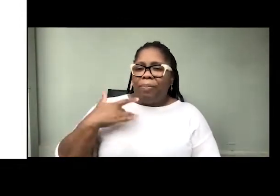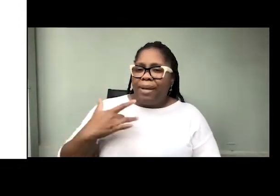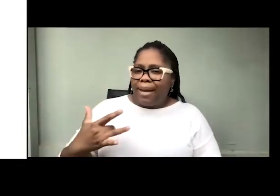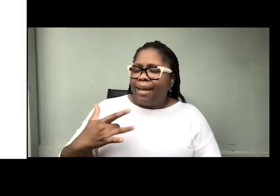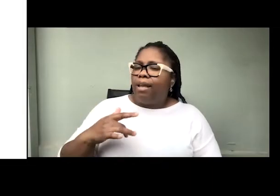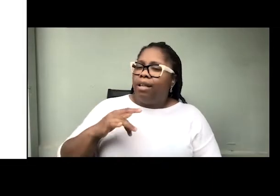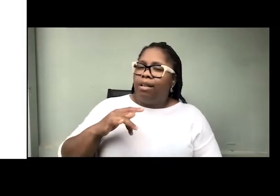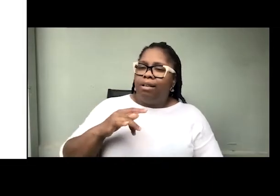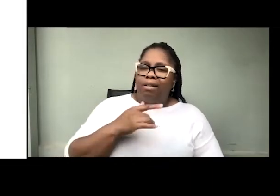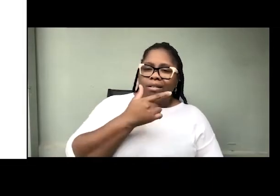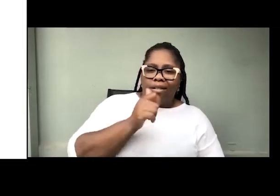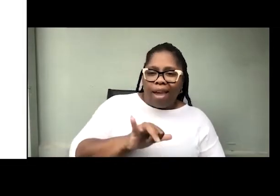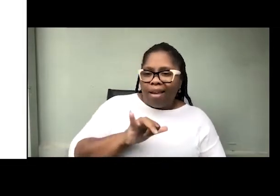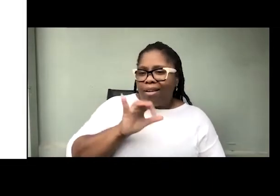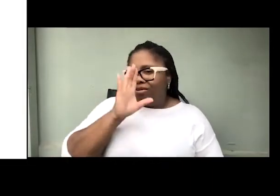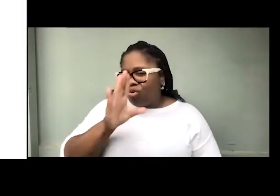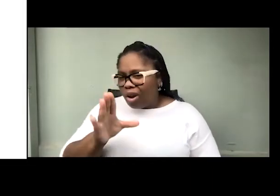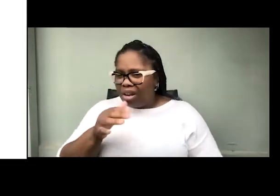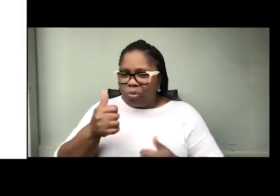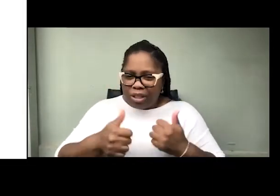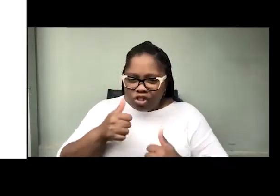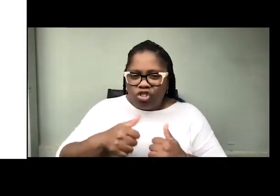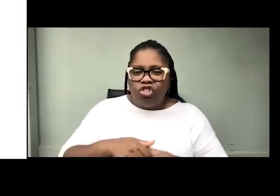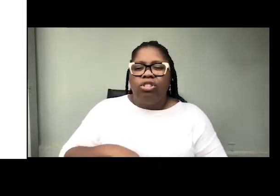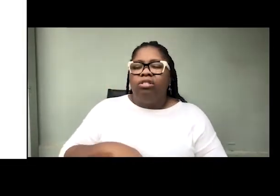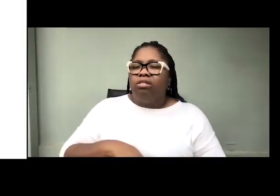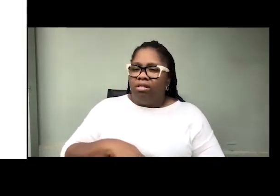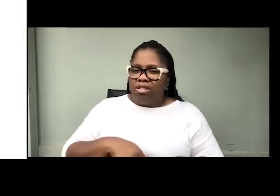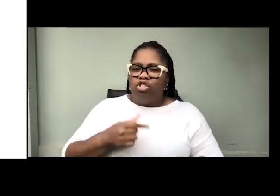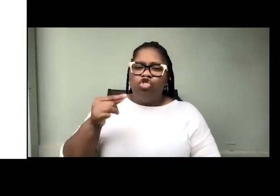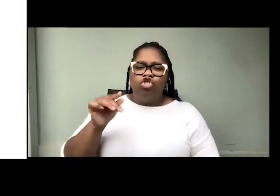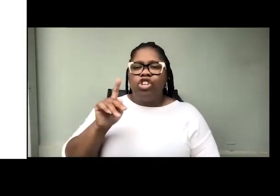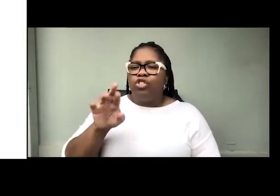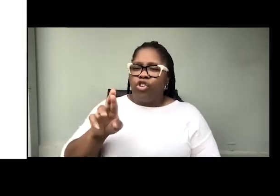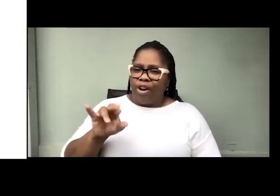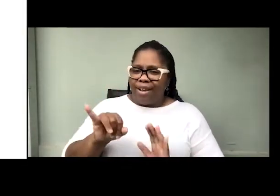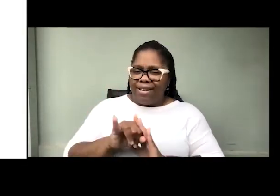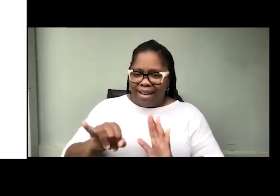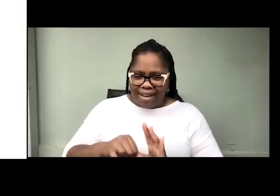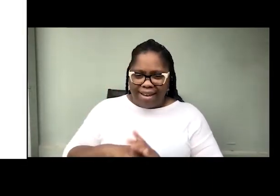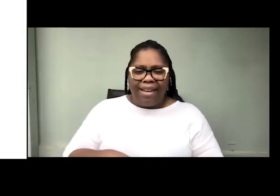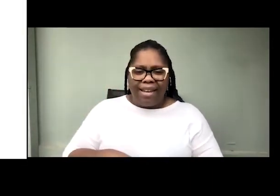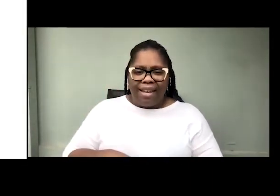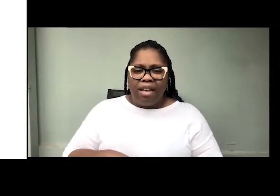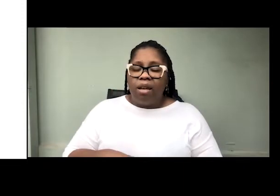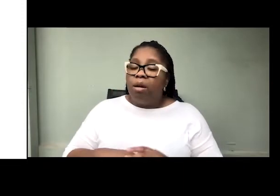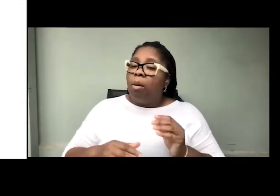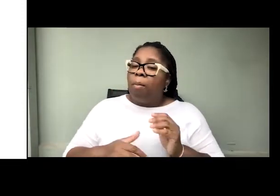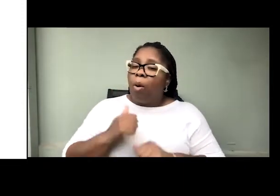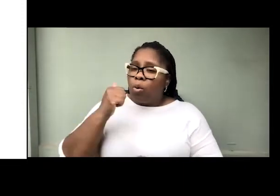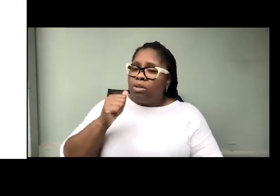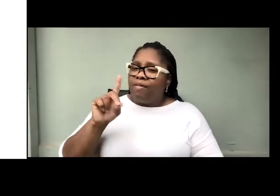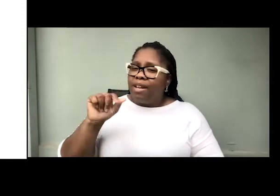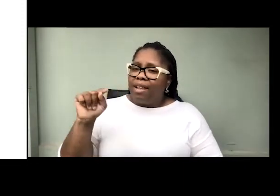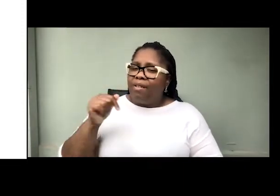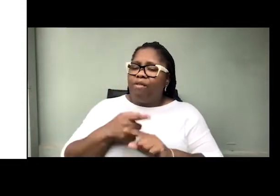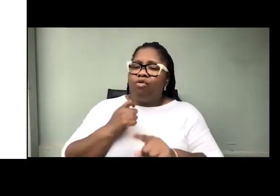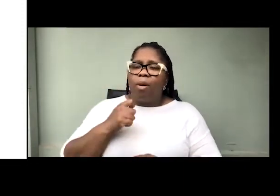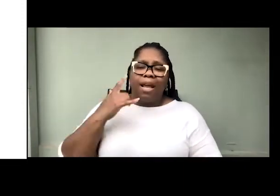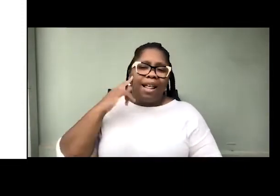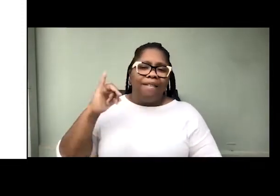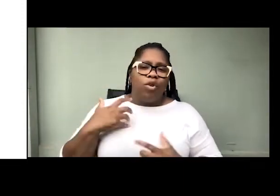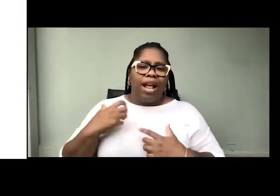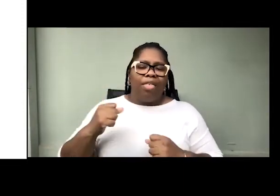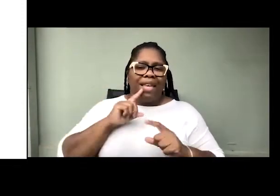current indicators that we'll refresh with the most available data. A lot of our data comes from the California Health Interview Survey, and